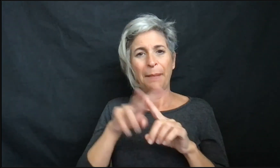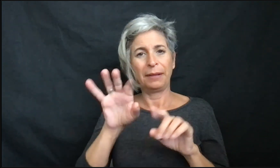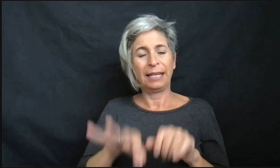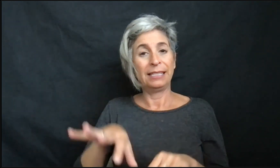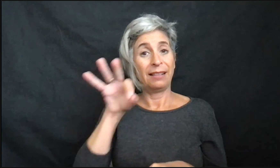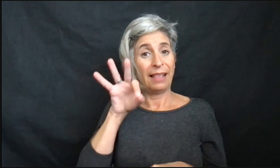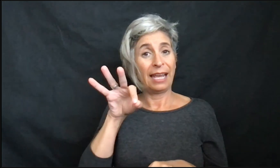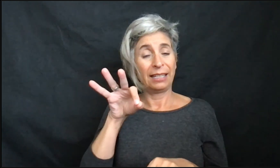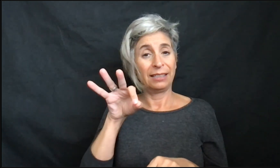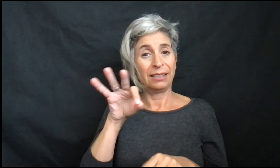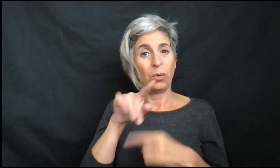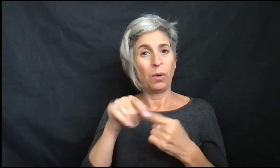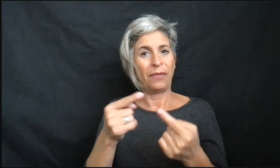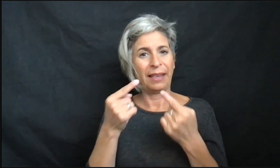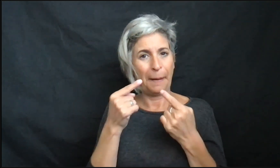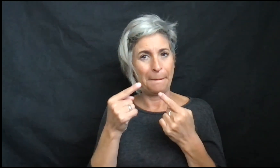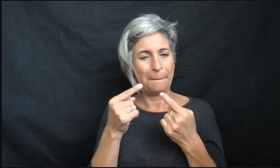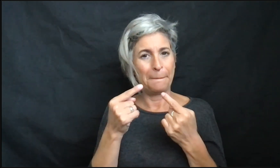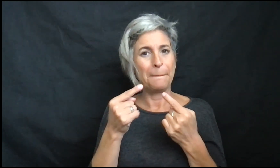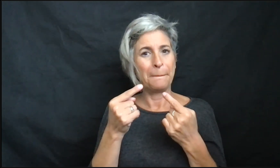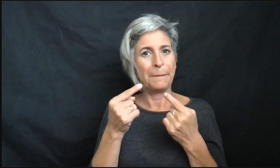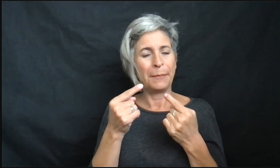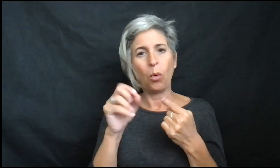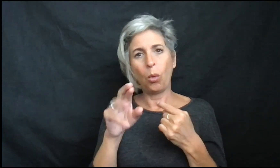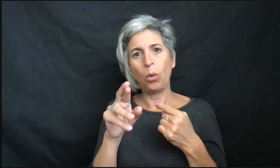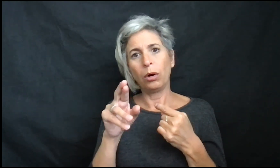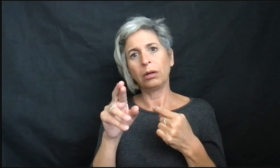in or on a resubmission.